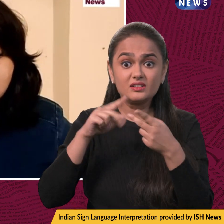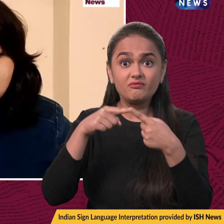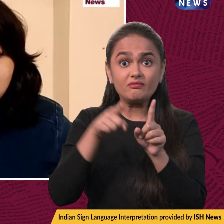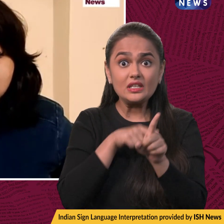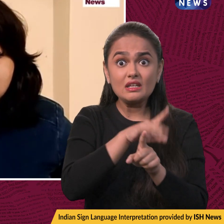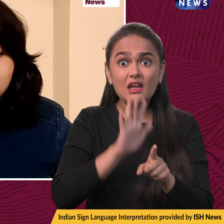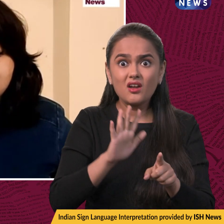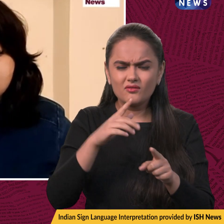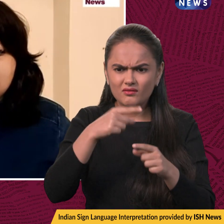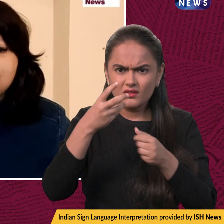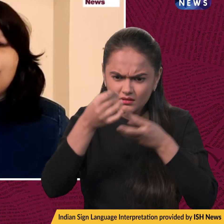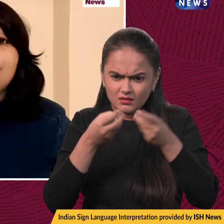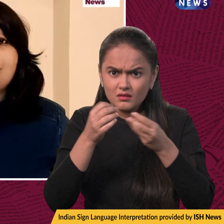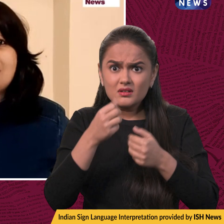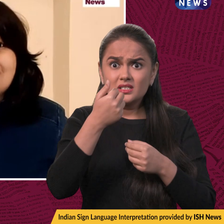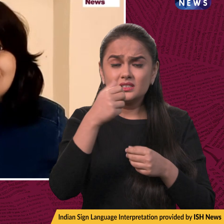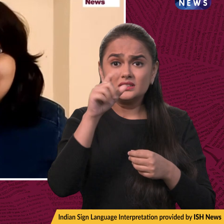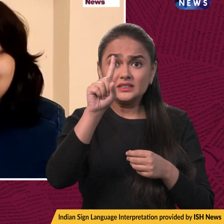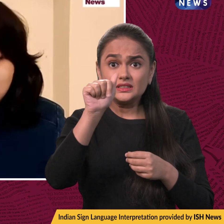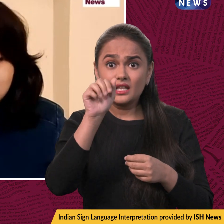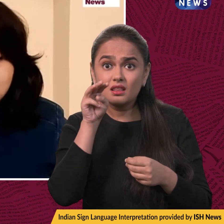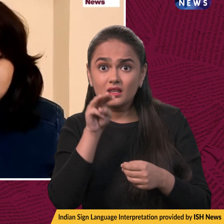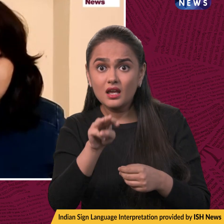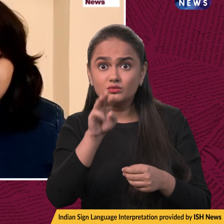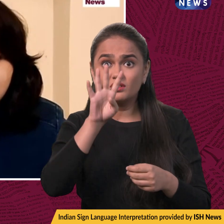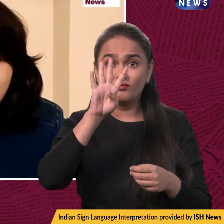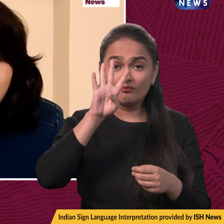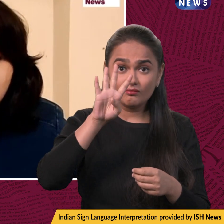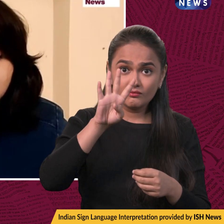important psychological level of